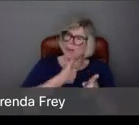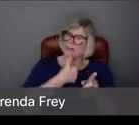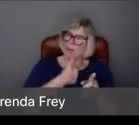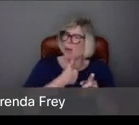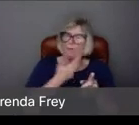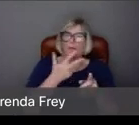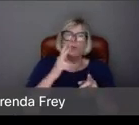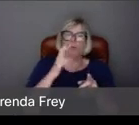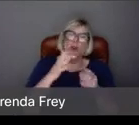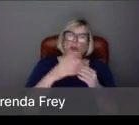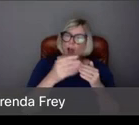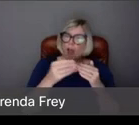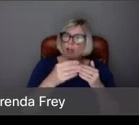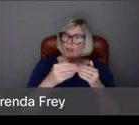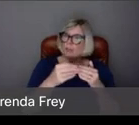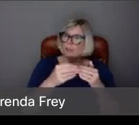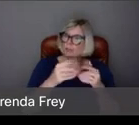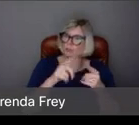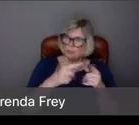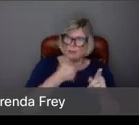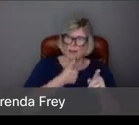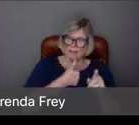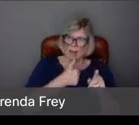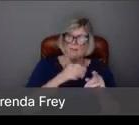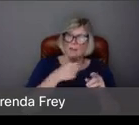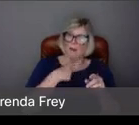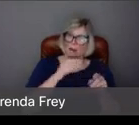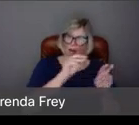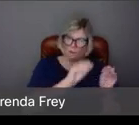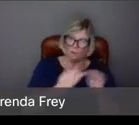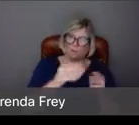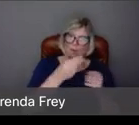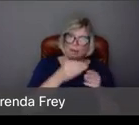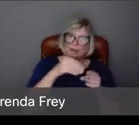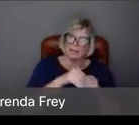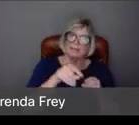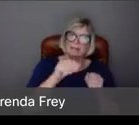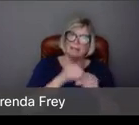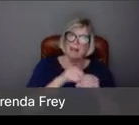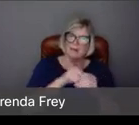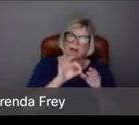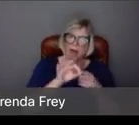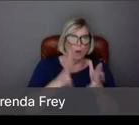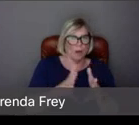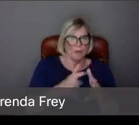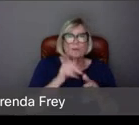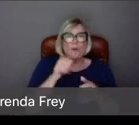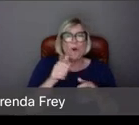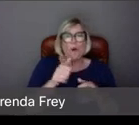probably on the car as well. But save the money. In other words, leave it in there. You can't keep pulling it out each month and put it back.